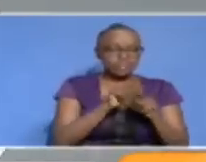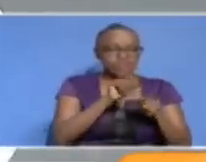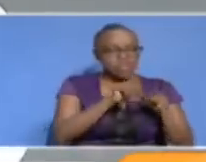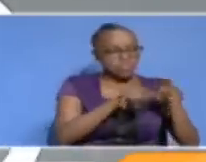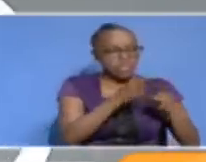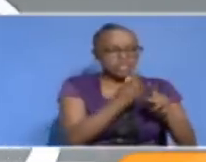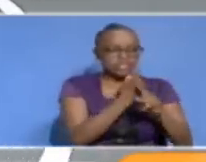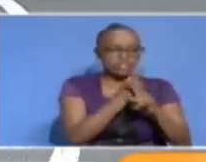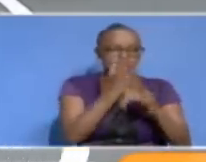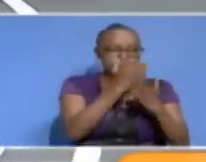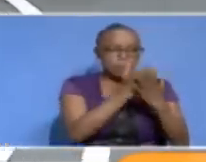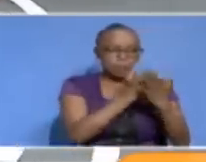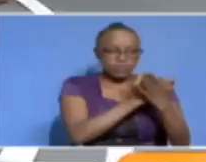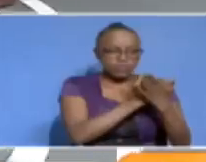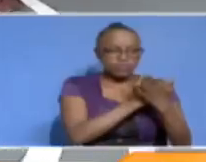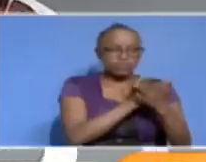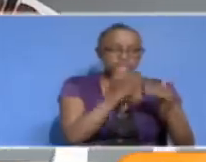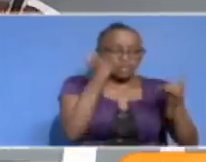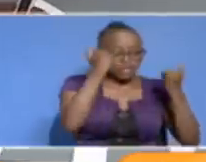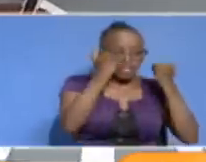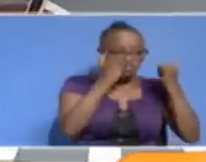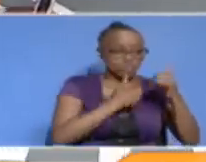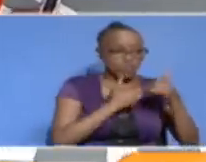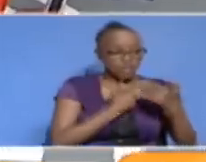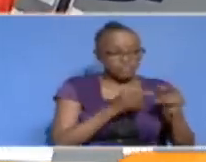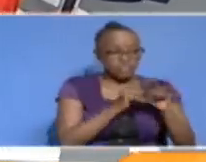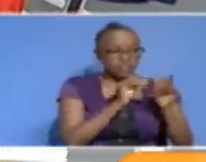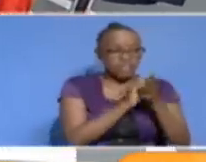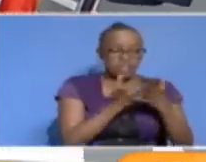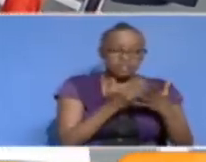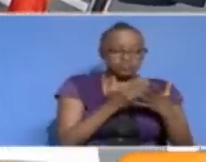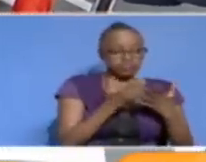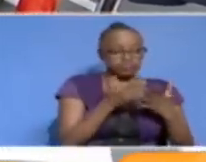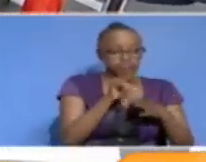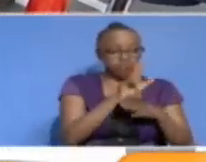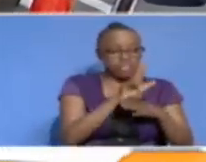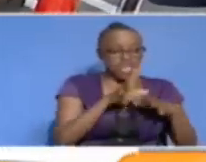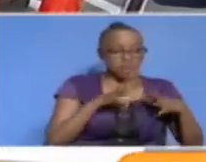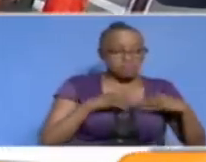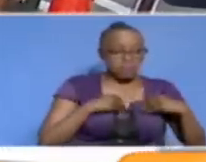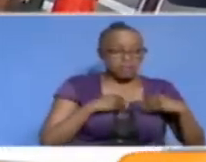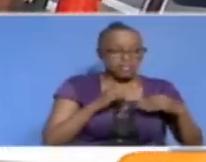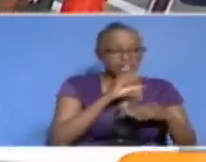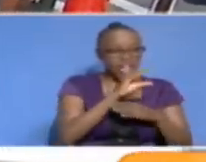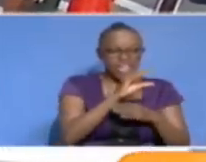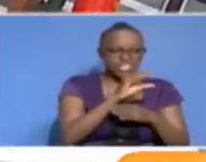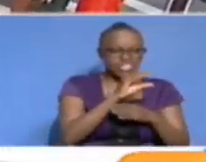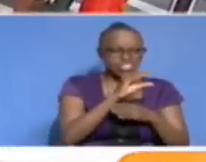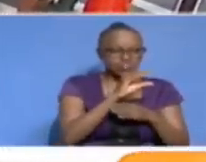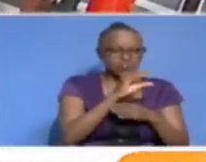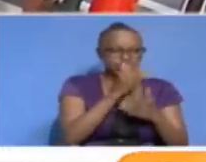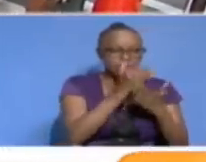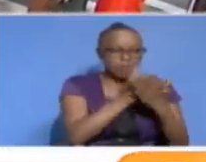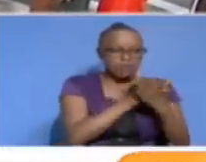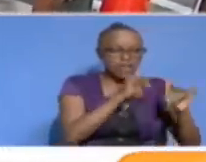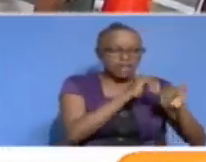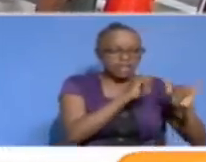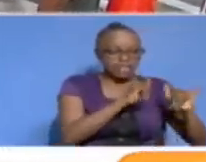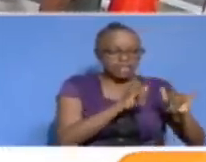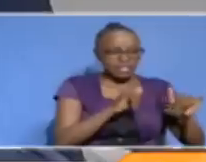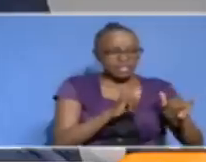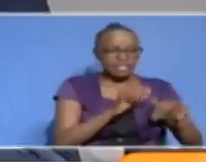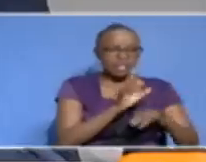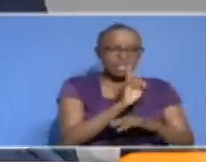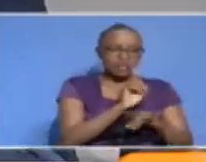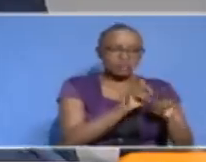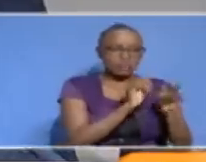various programs, various initiatives, whereby we are absorbing the youth to our casual programs for cleaning and greening in Nairobi. Yeah. For